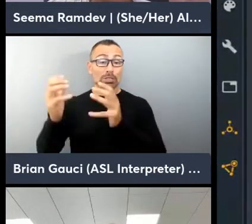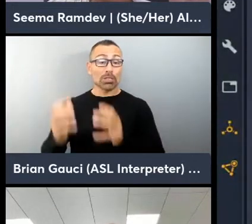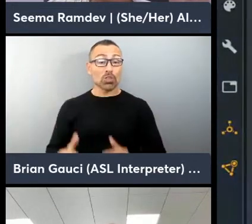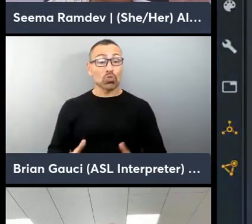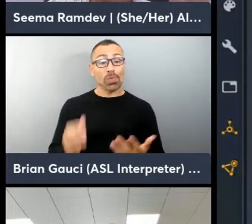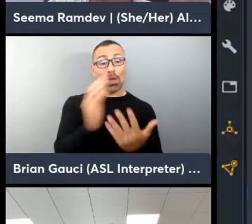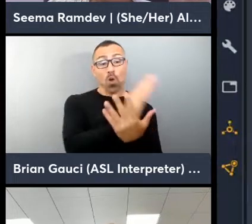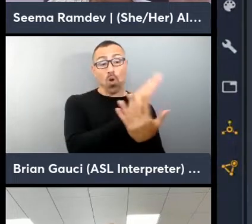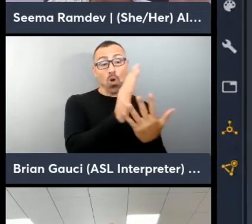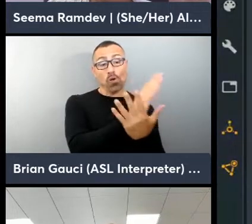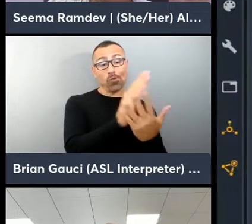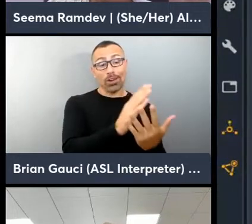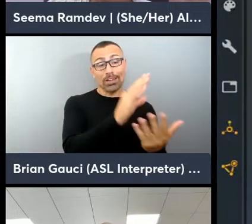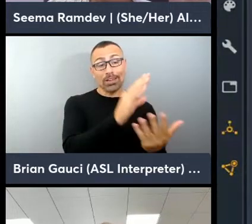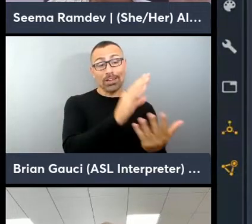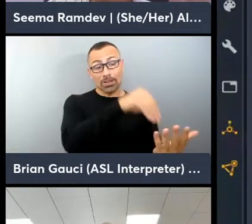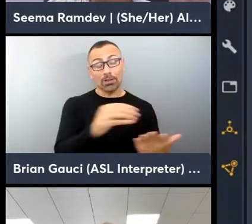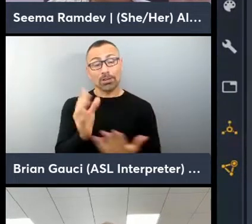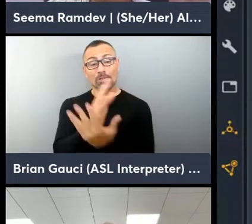power for